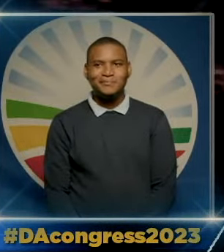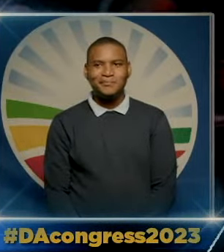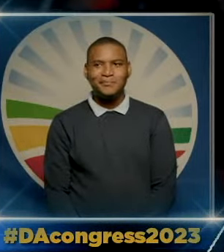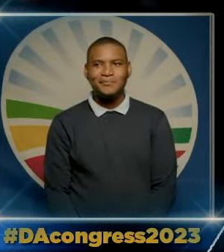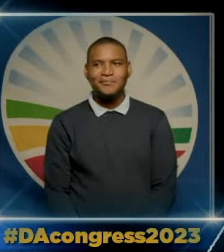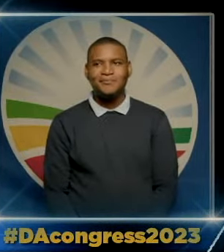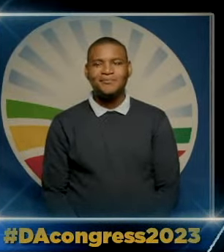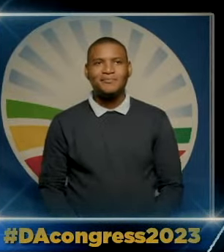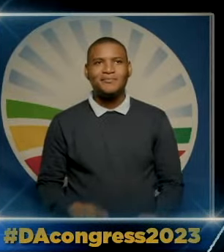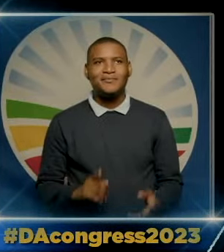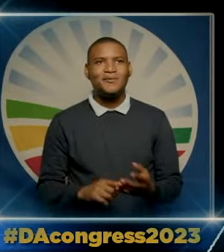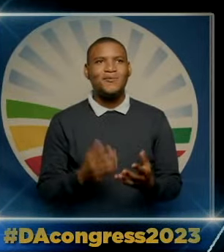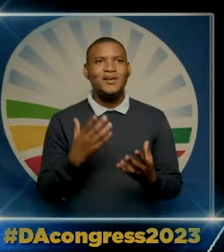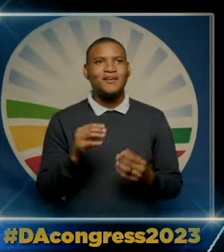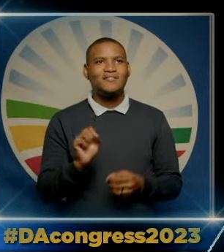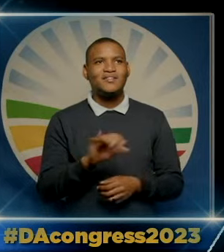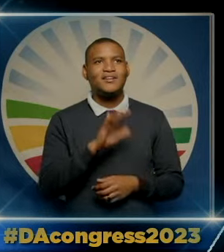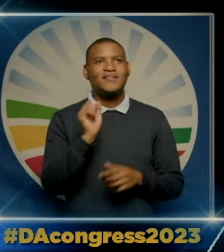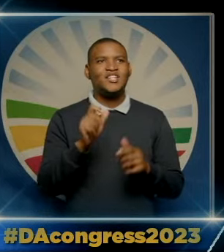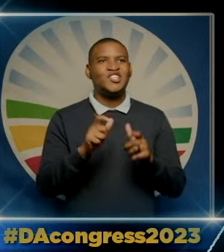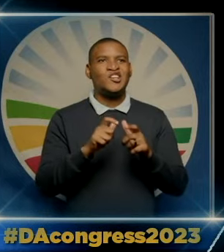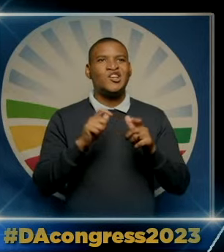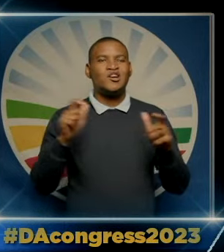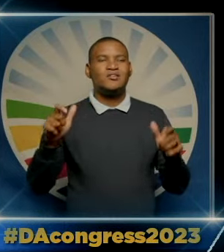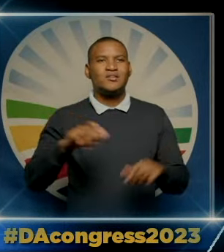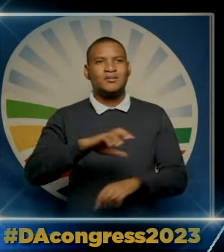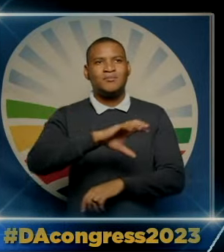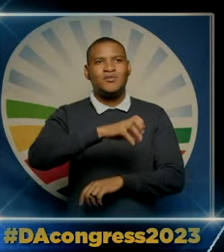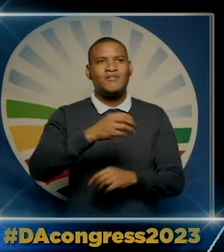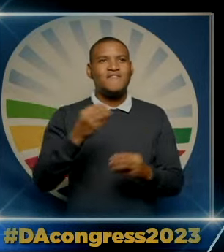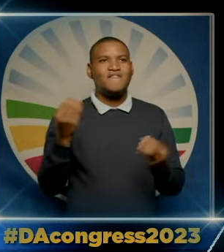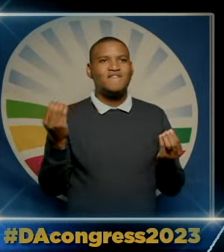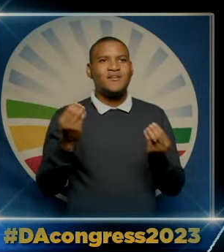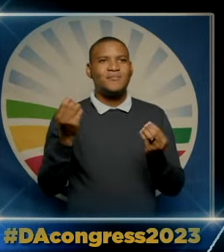Next up, we have South Africa's largest province, famous for